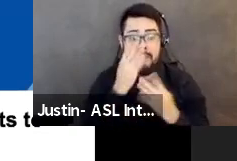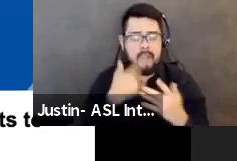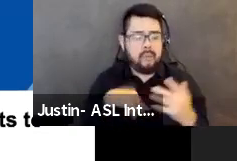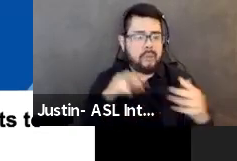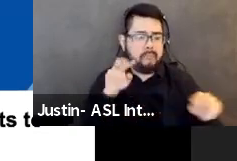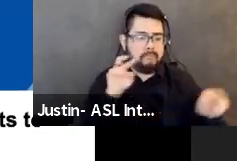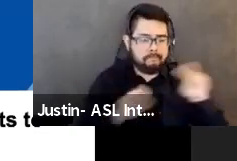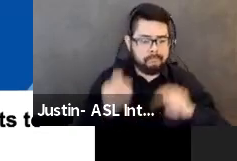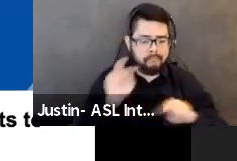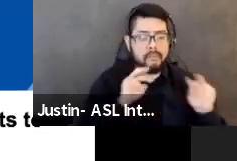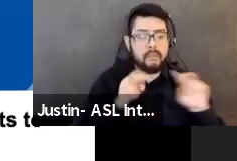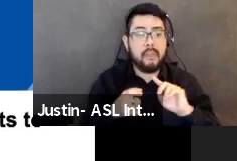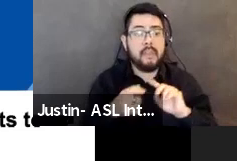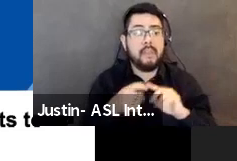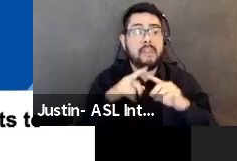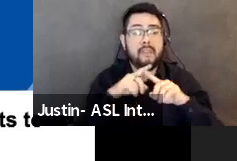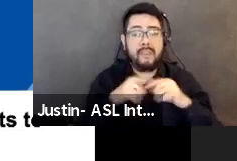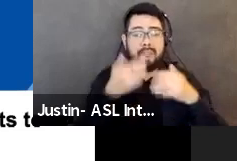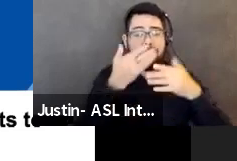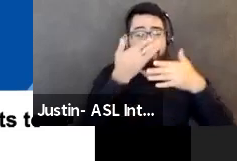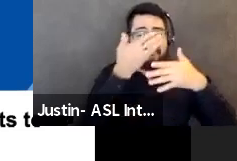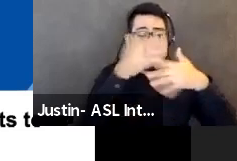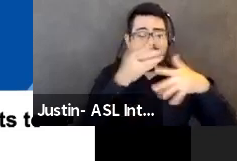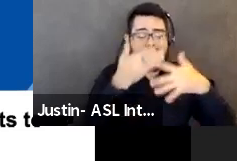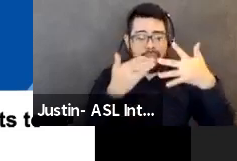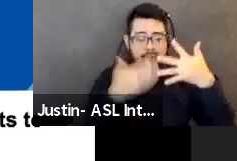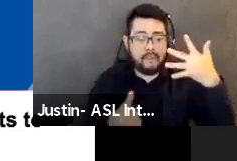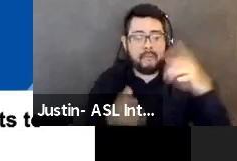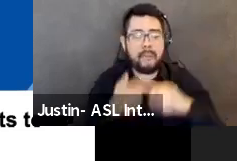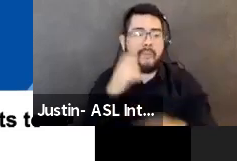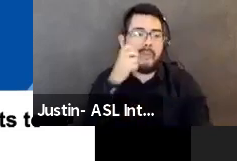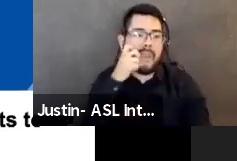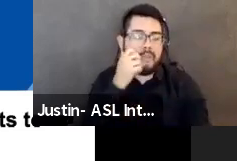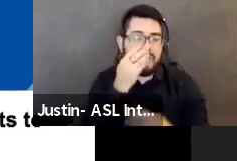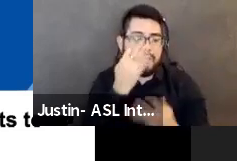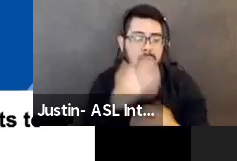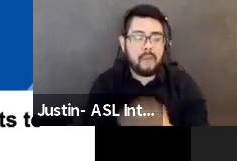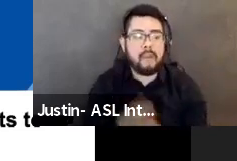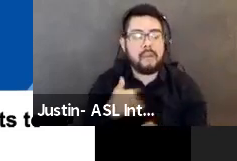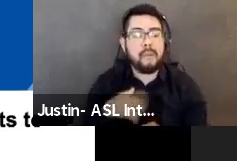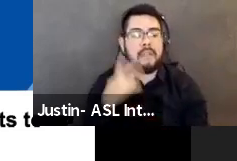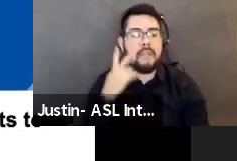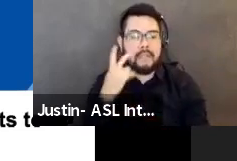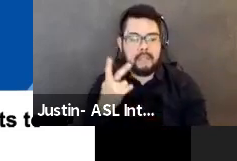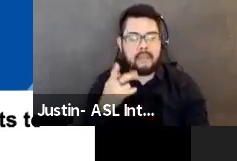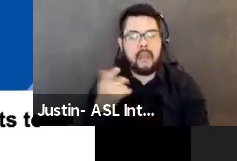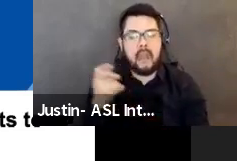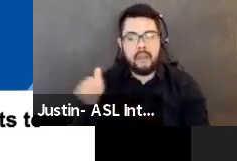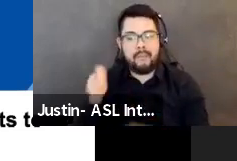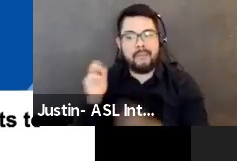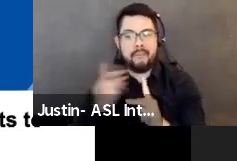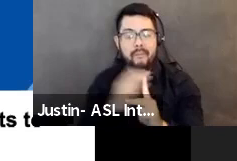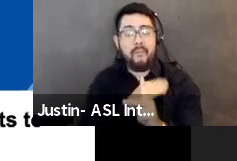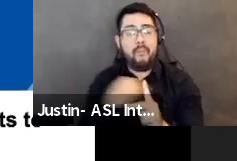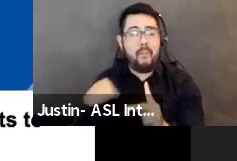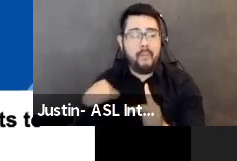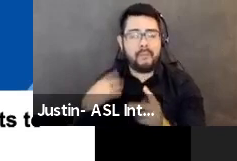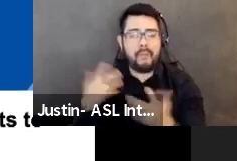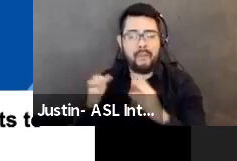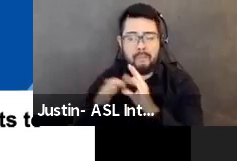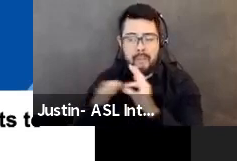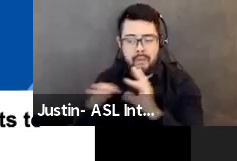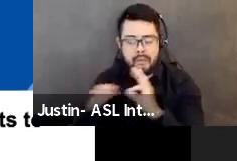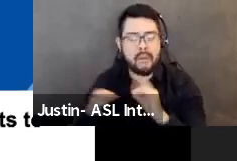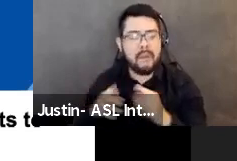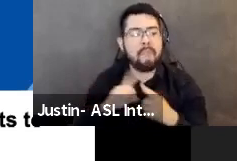by racial demographics we can see as others have stated previously and as we have known that